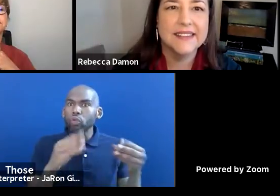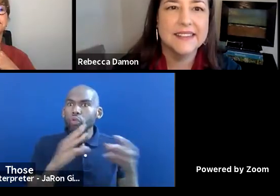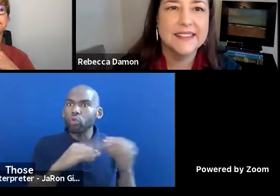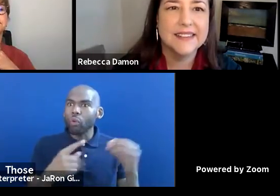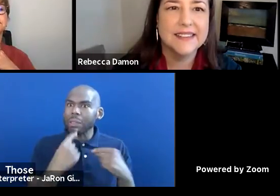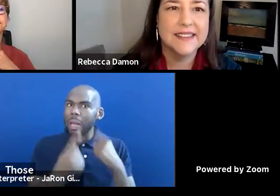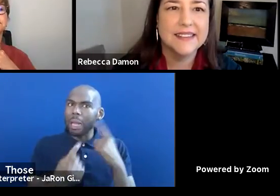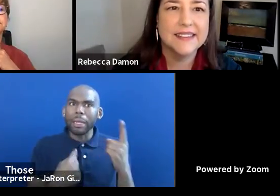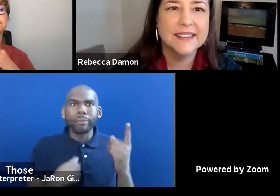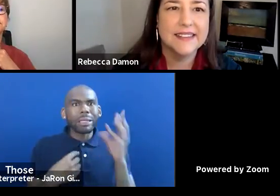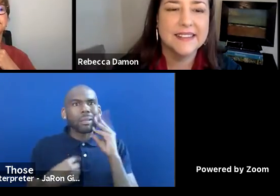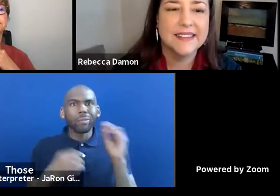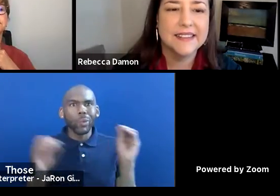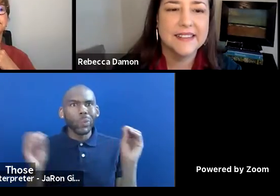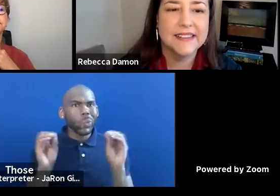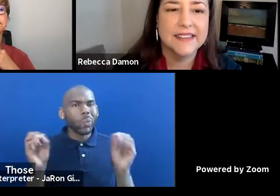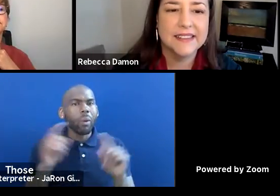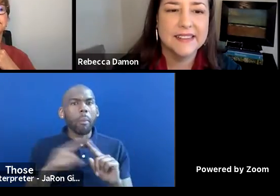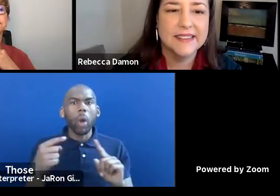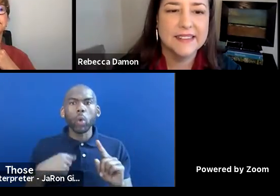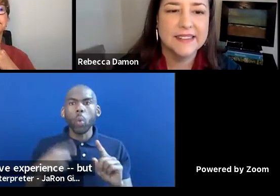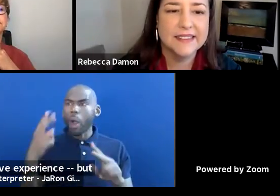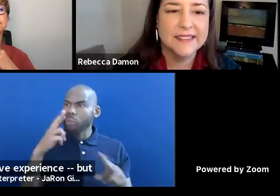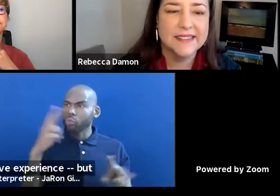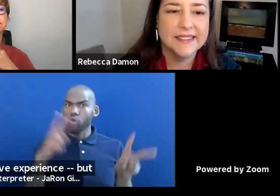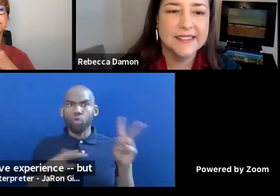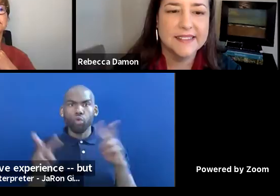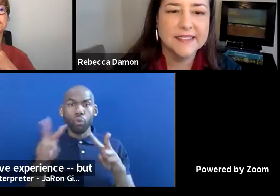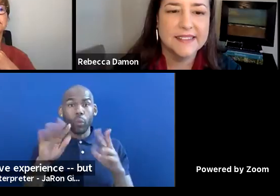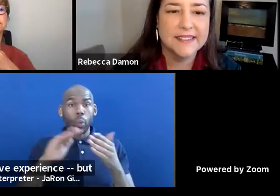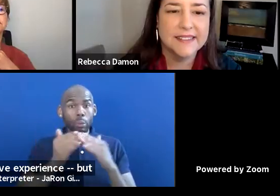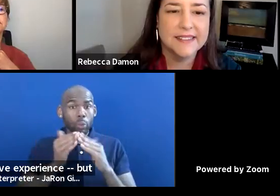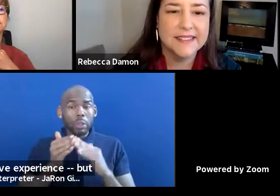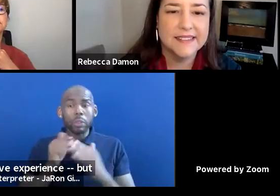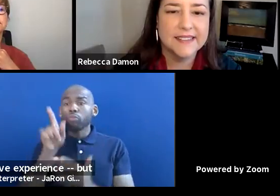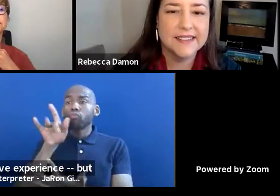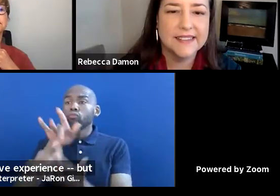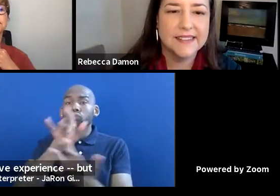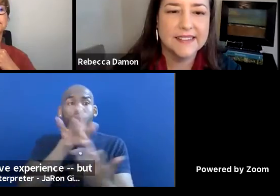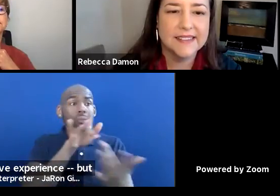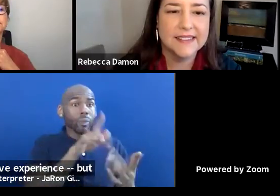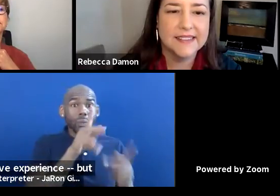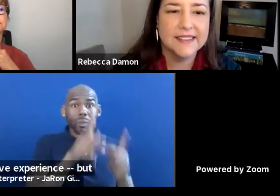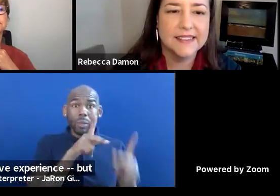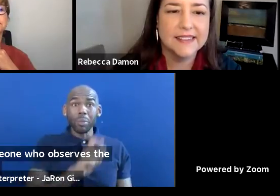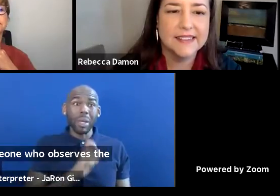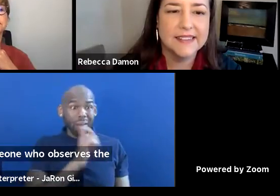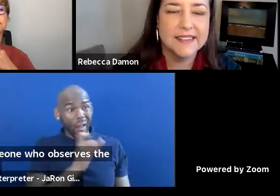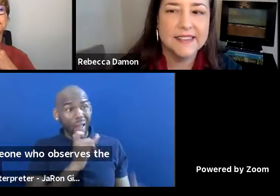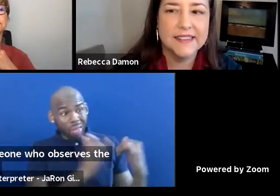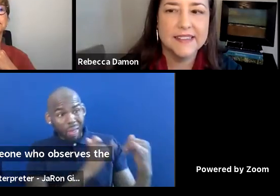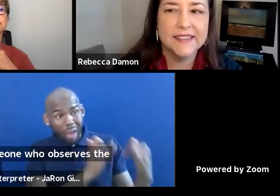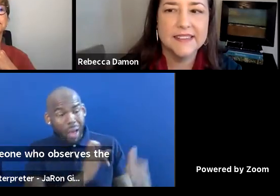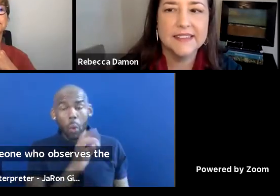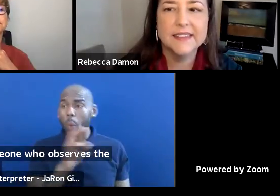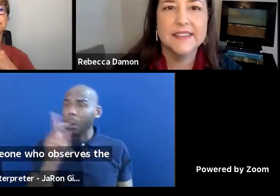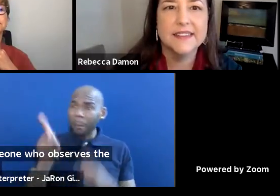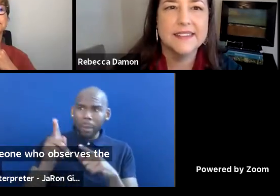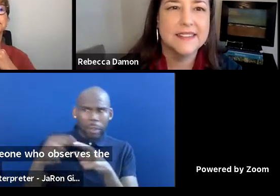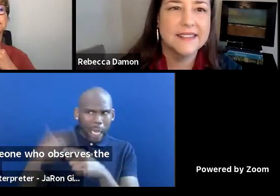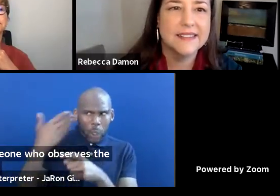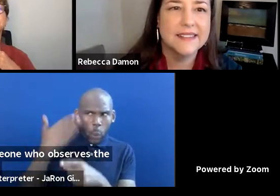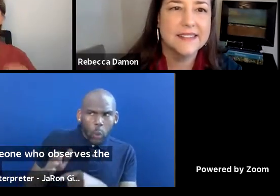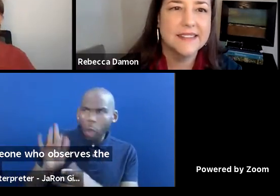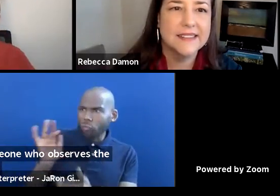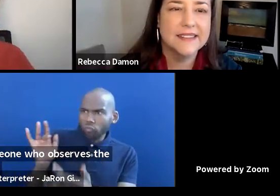can learn and be someone who observes your community and reaches out to people who aren't like you or who you don't know, the